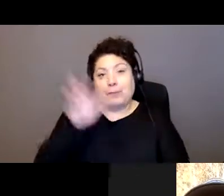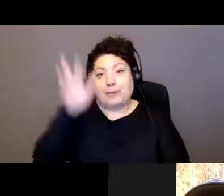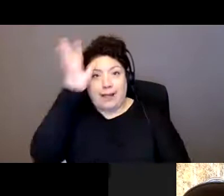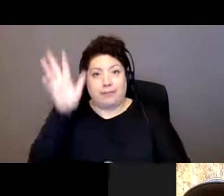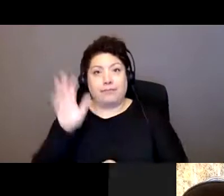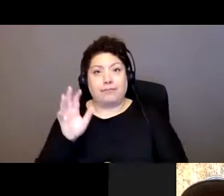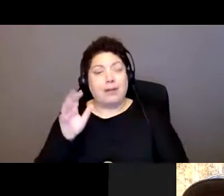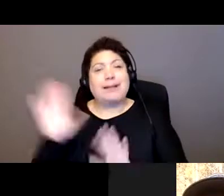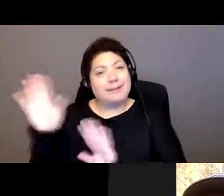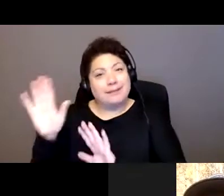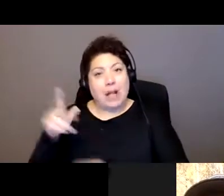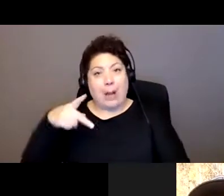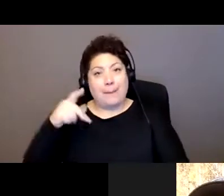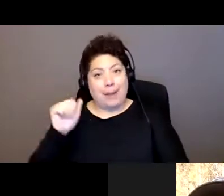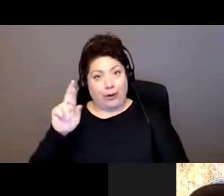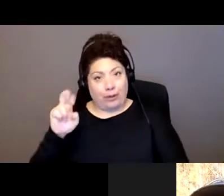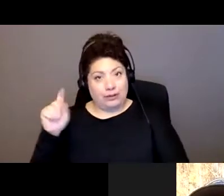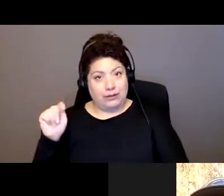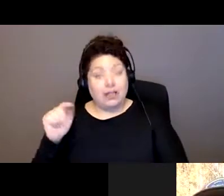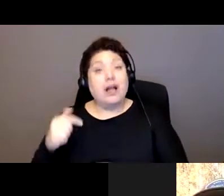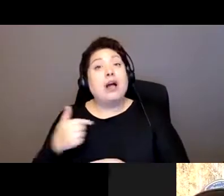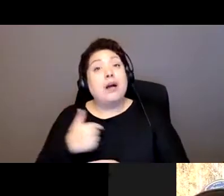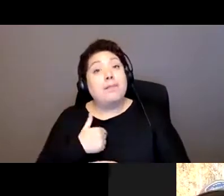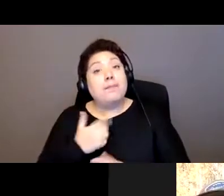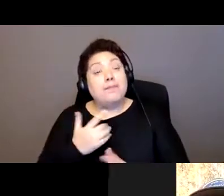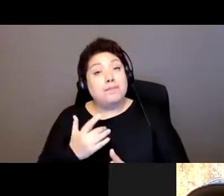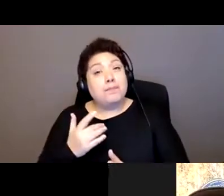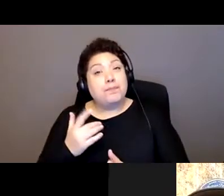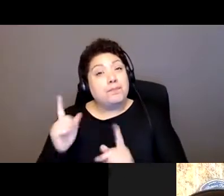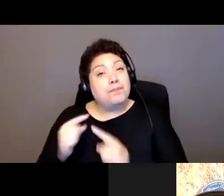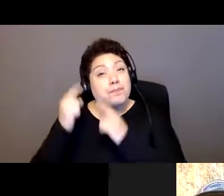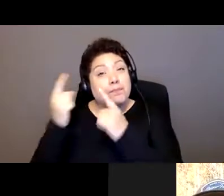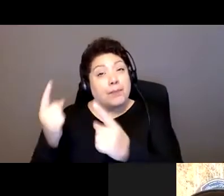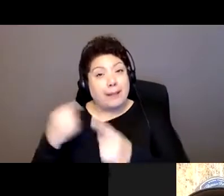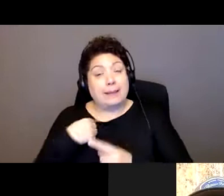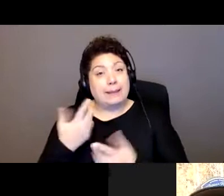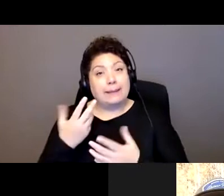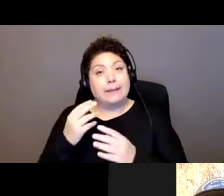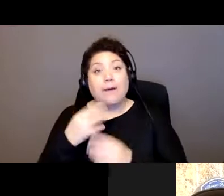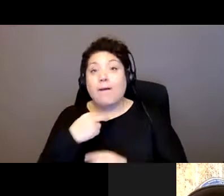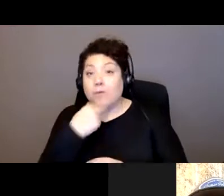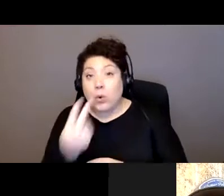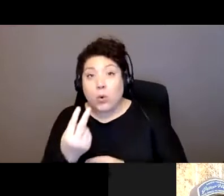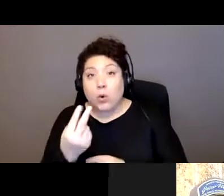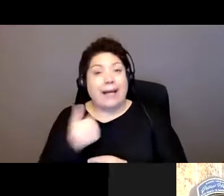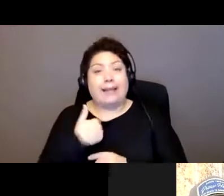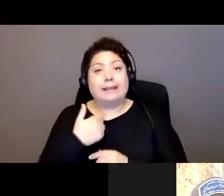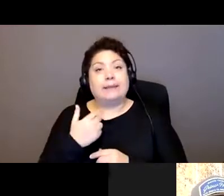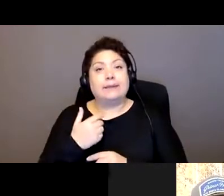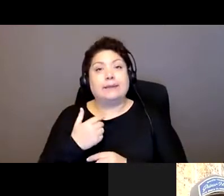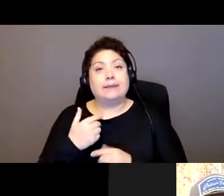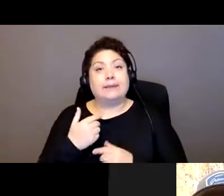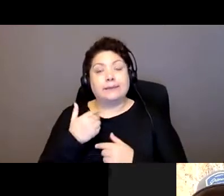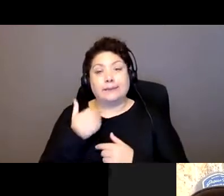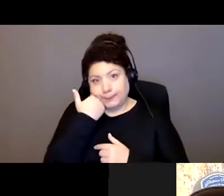For me, I feel like I spent a long time not having a voice, and kind of being scared to voice myself when it came to